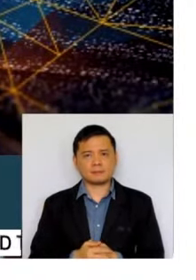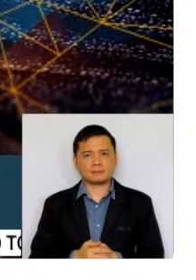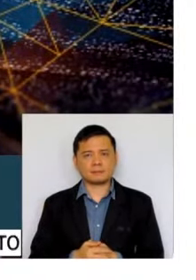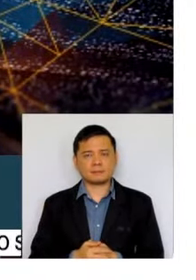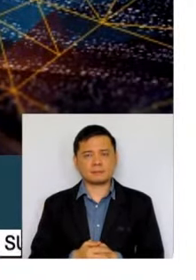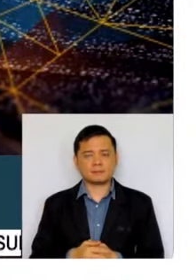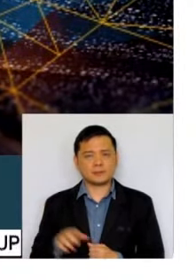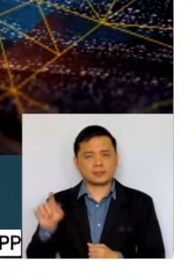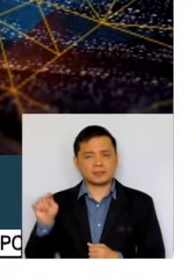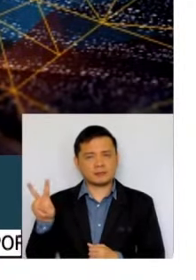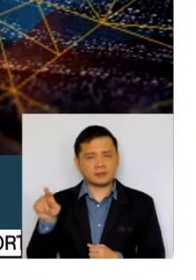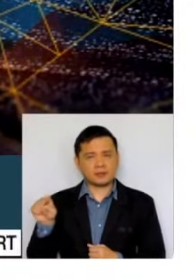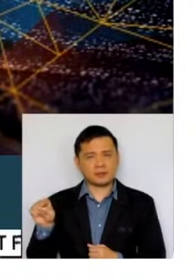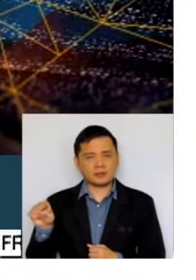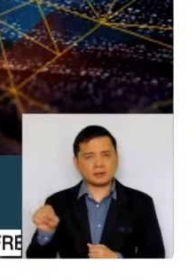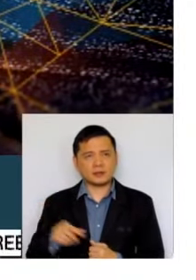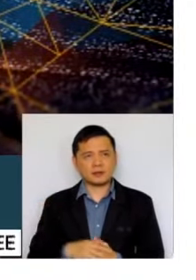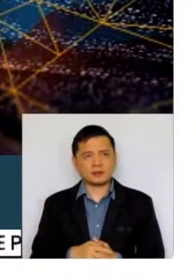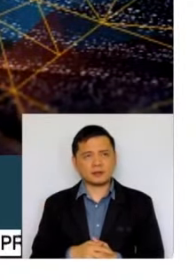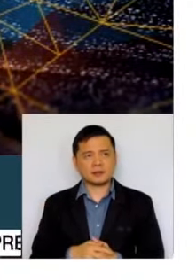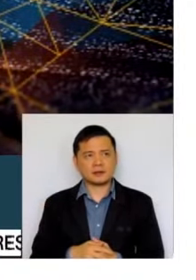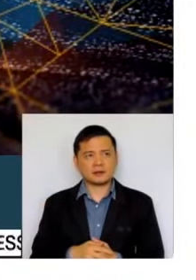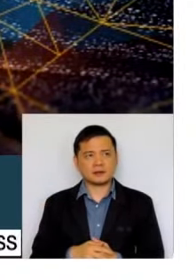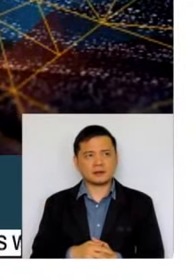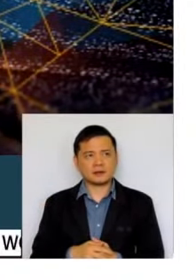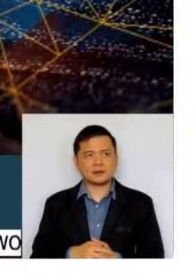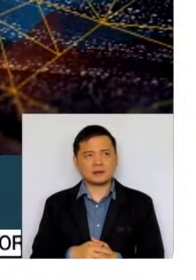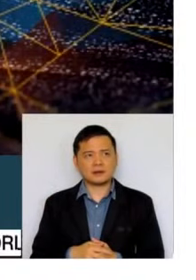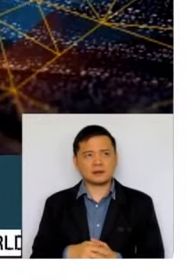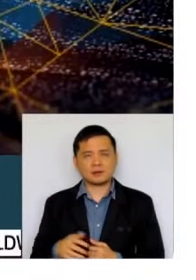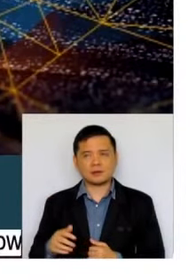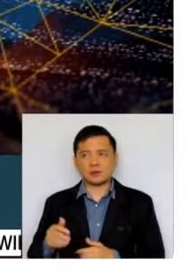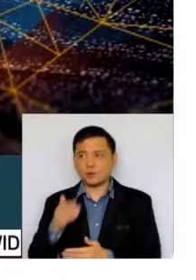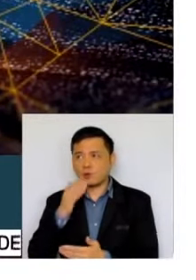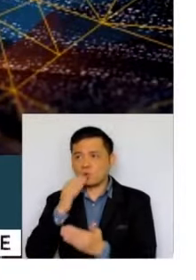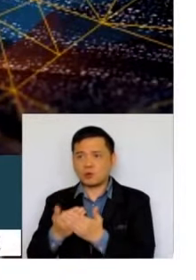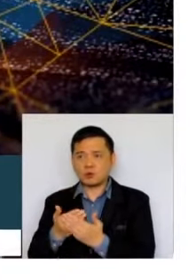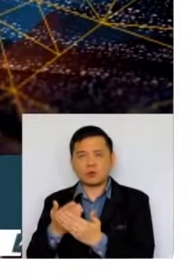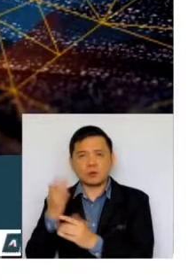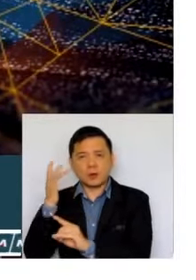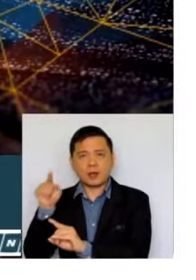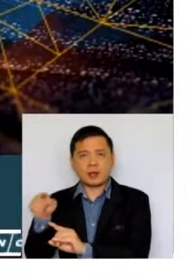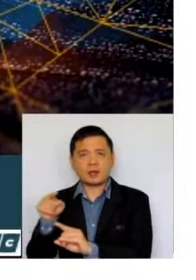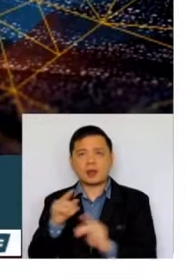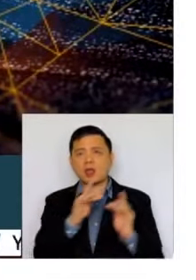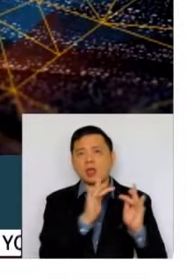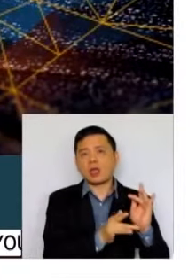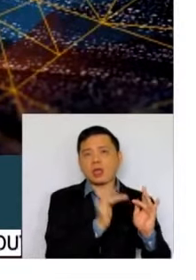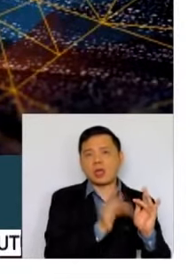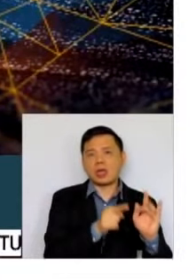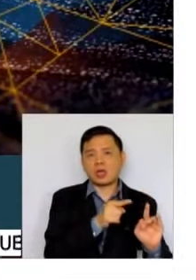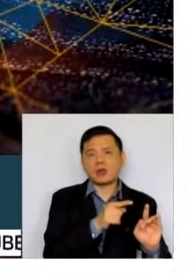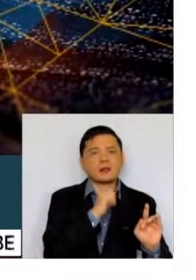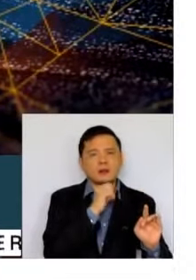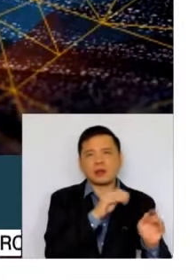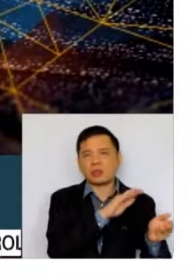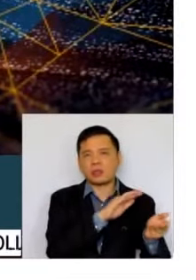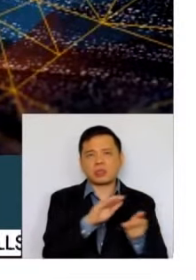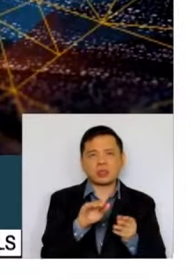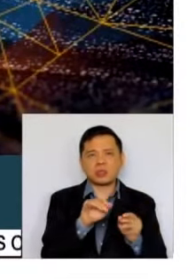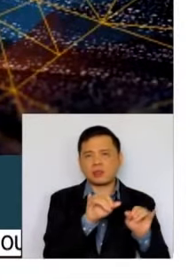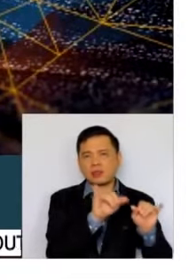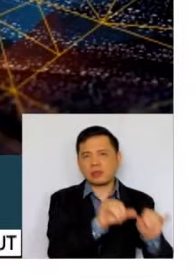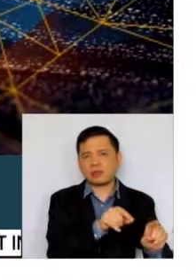especially in areas where the internet infrastructure is still not stable enough. Digital, on the other